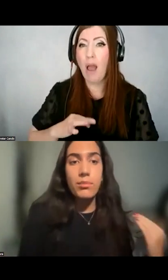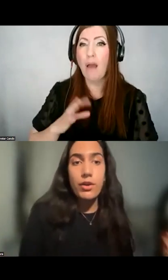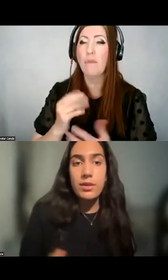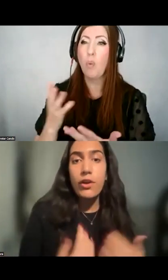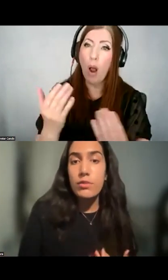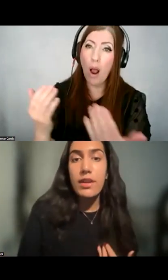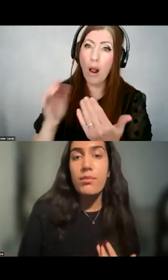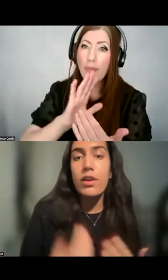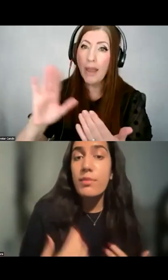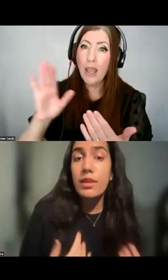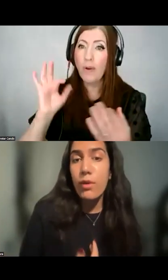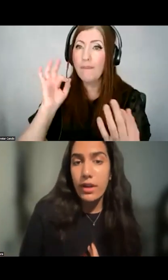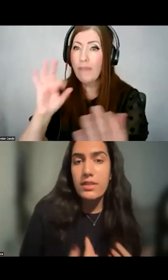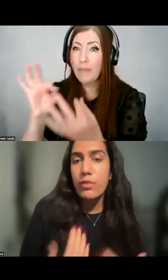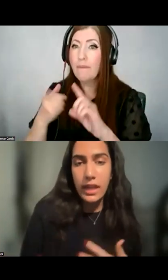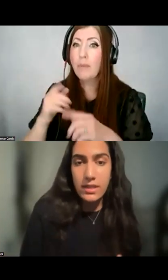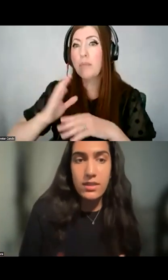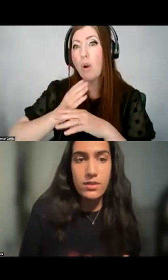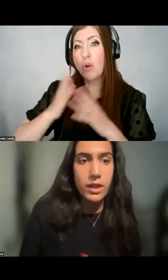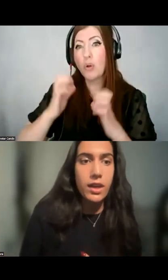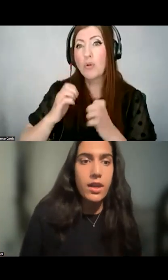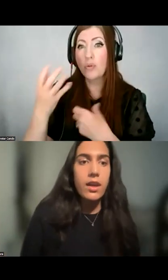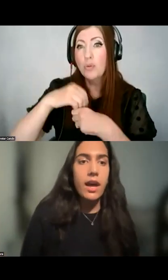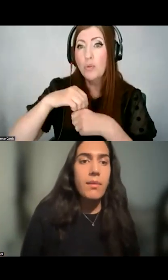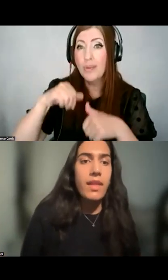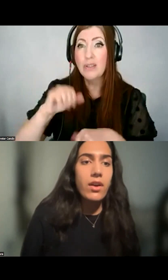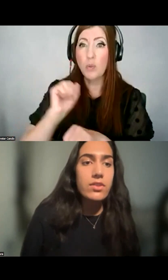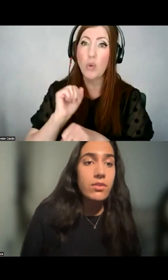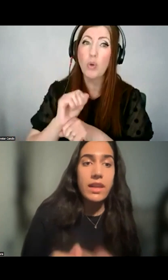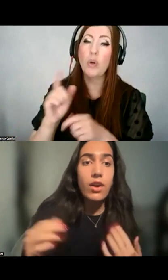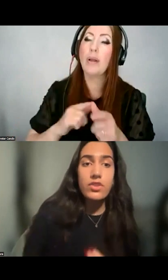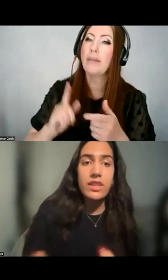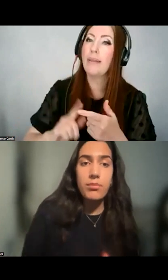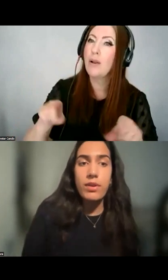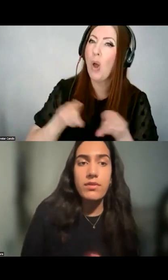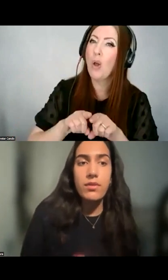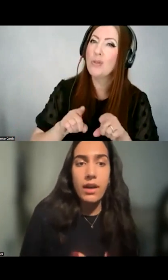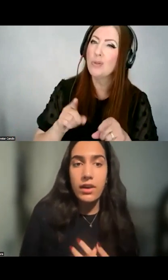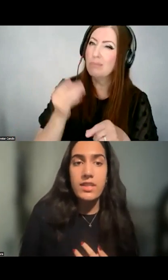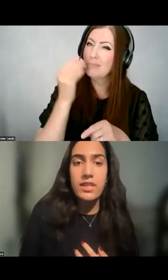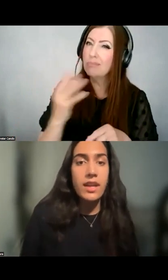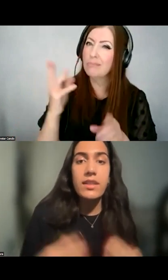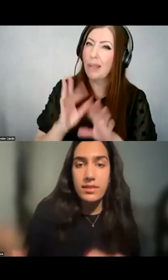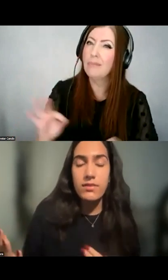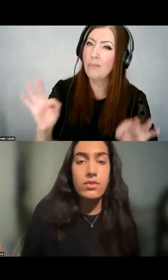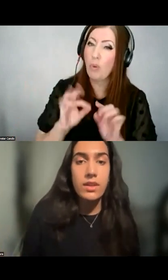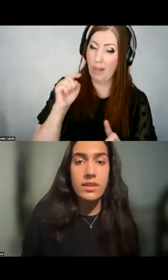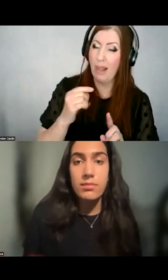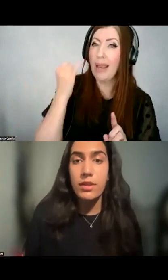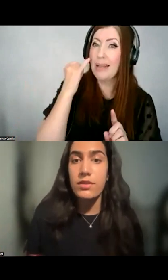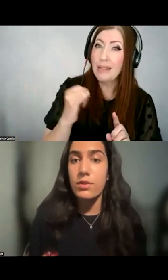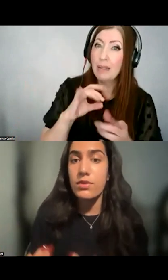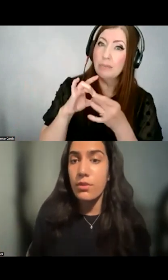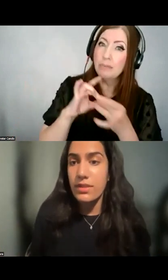feedback from the partners that we ultimately wanted to bring into this work. And then also acknowledging the importance of grounding our idea in these lived stories